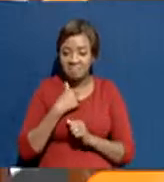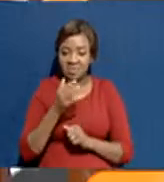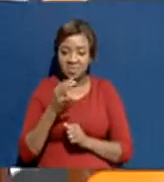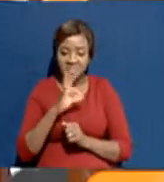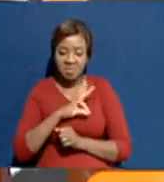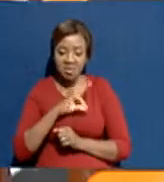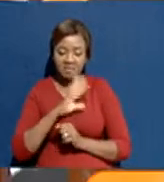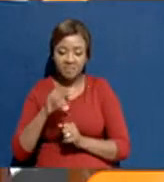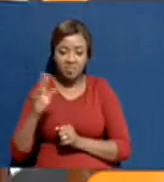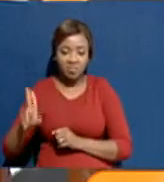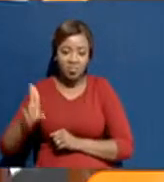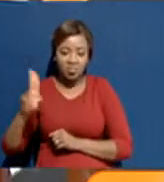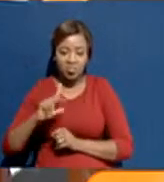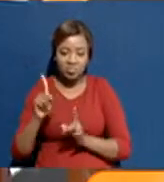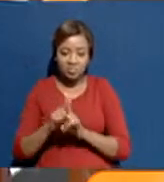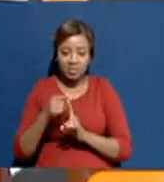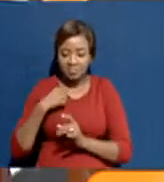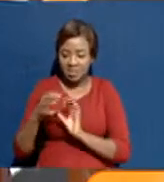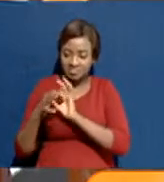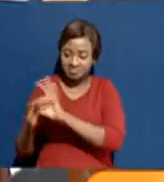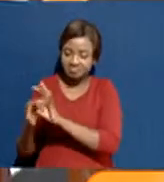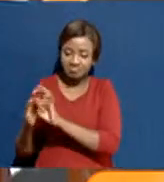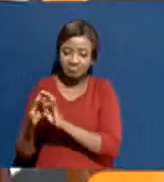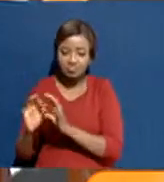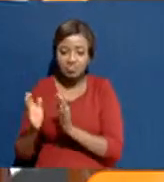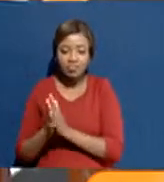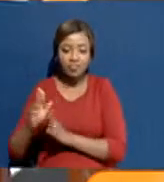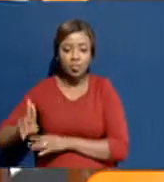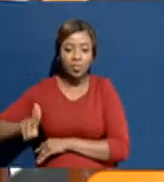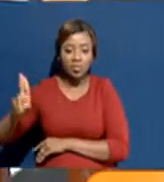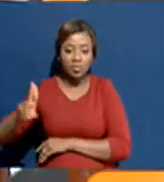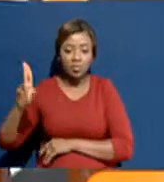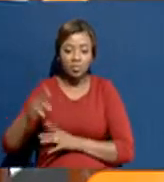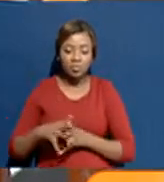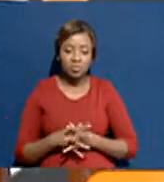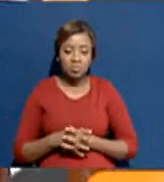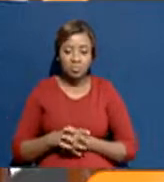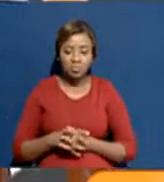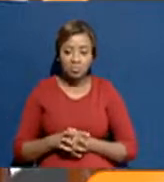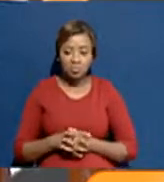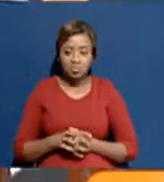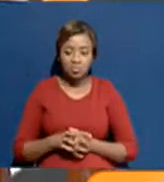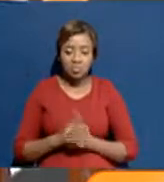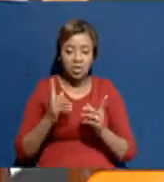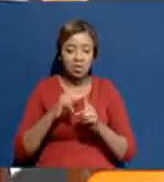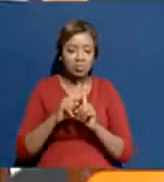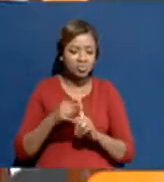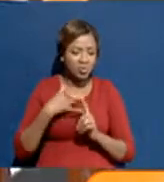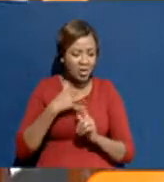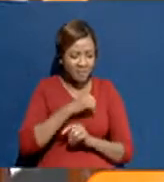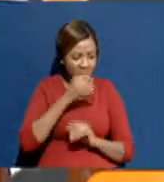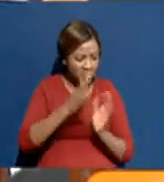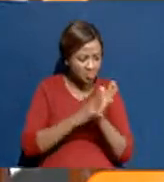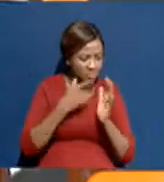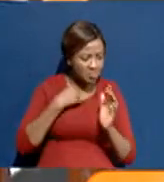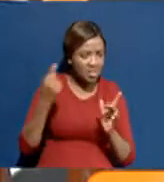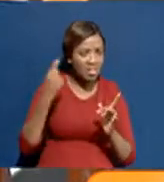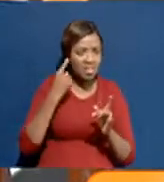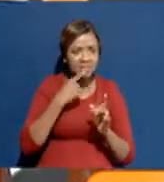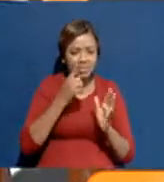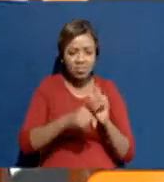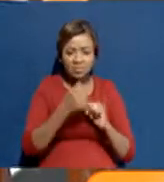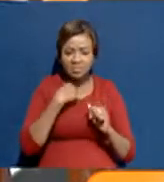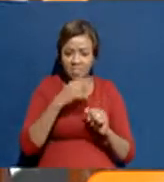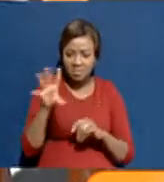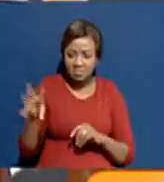from Uhuru. Mm. I mean, they were talking about 20 million shillings. I record a lot of